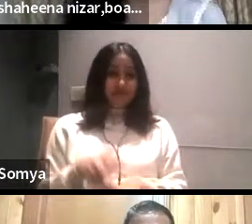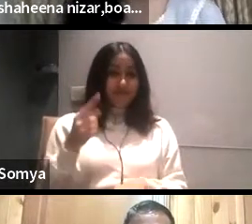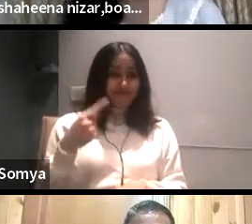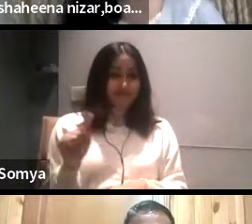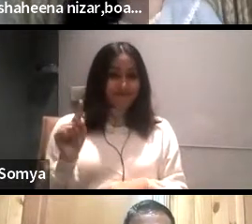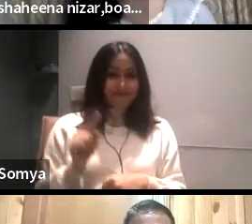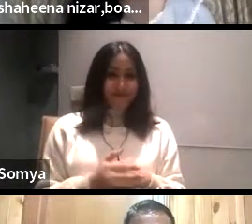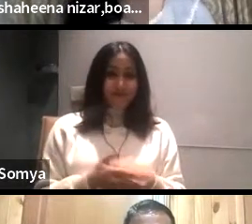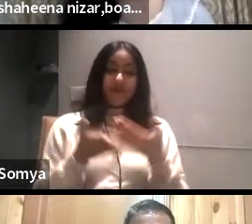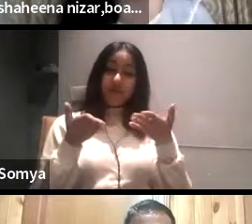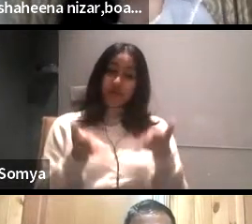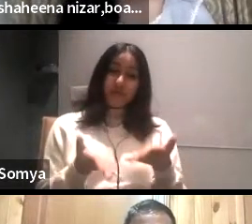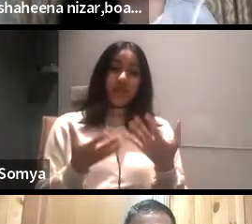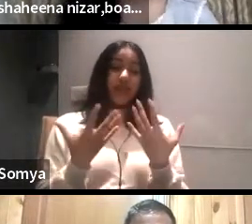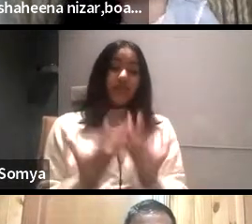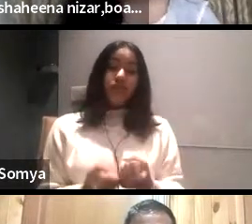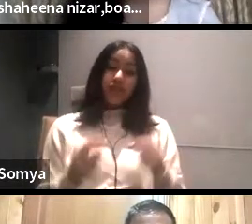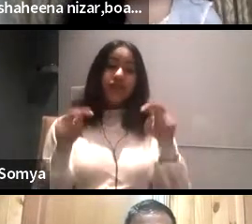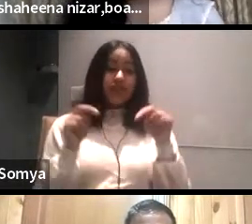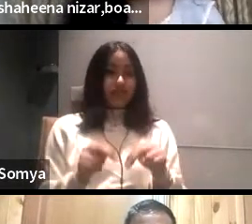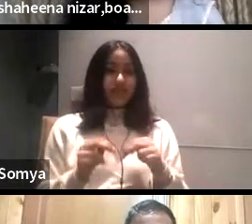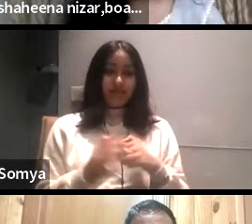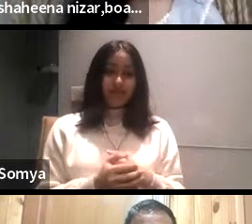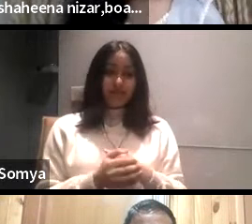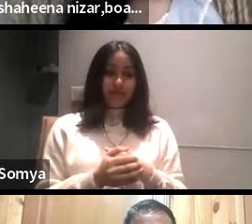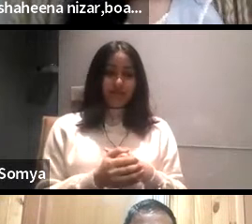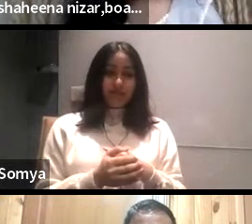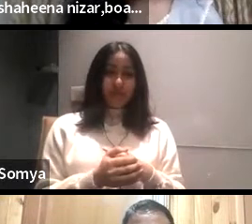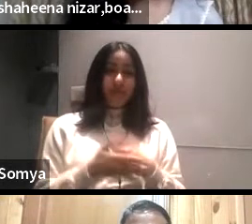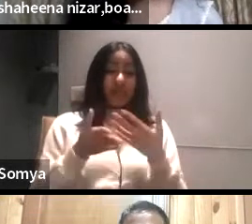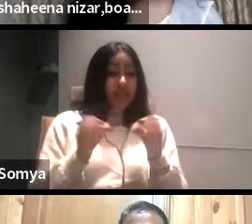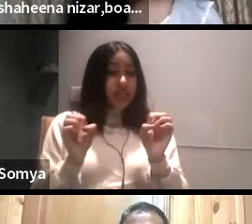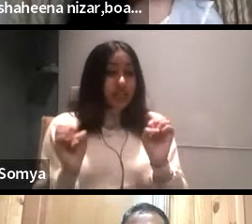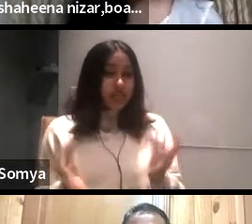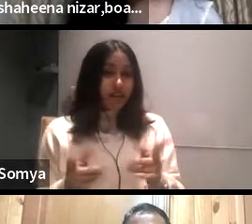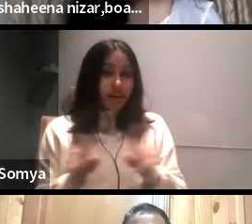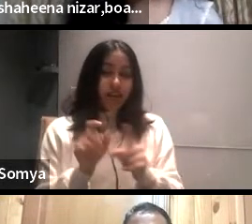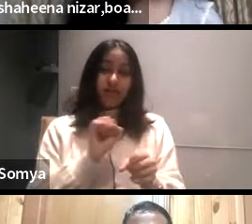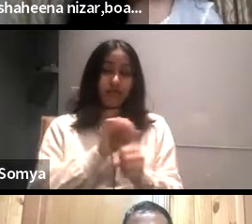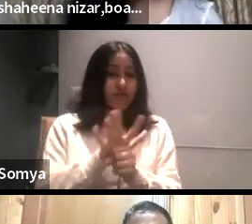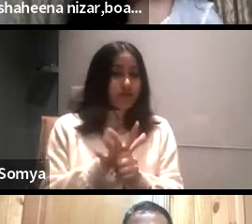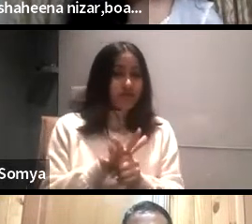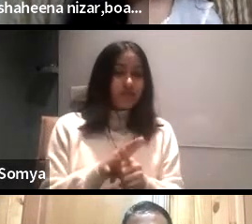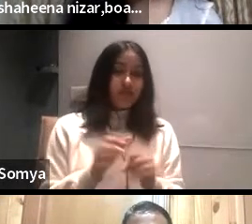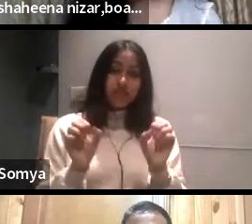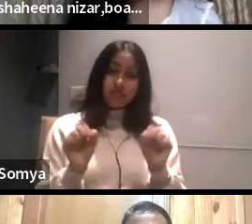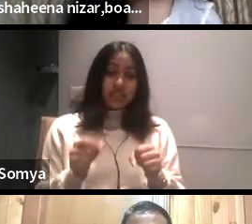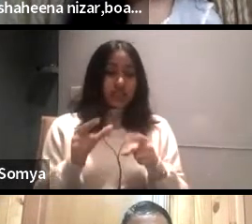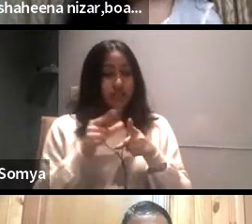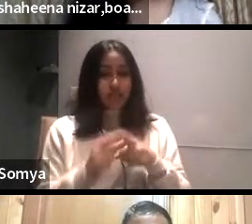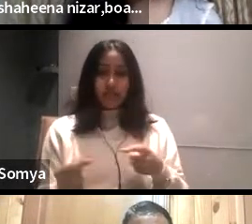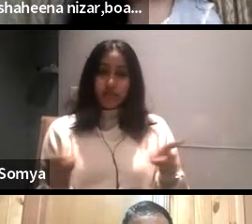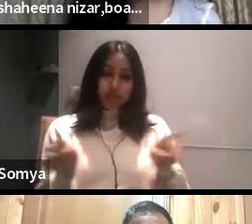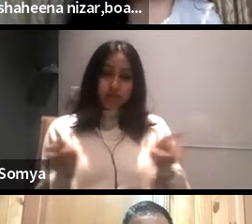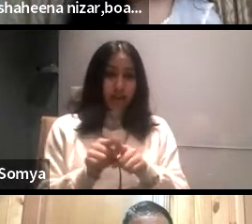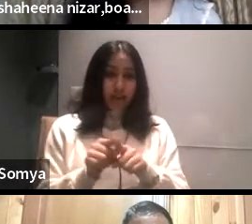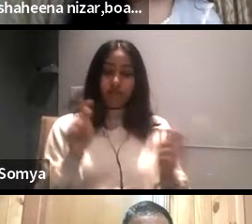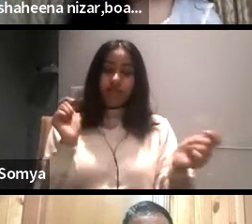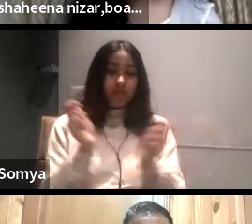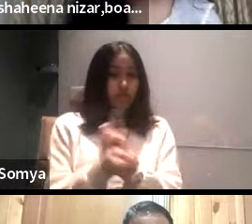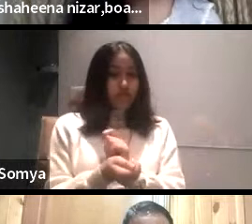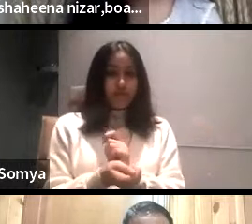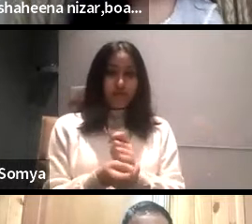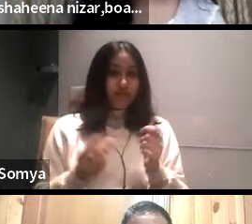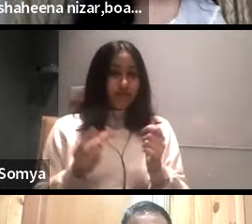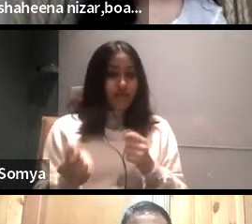So that's where we need to get, and it has started, and COVID has triggered that, and that change is